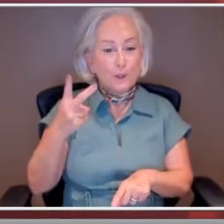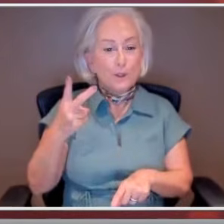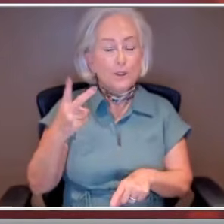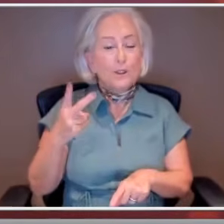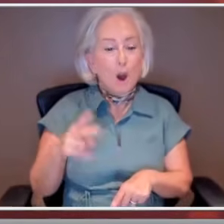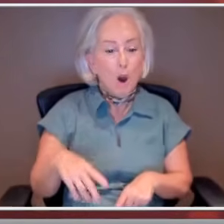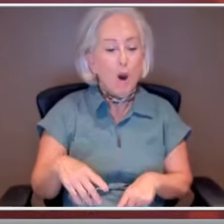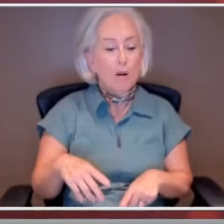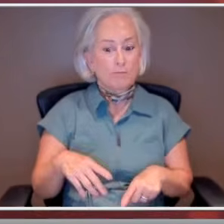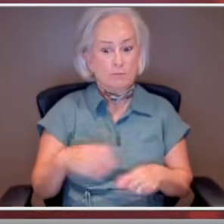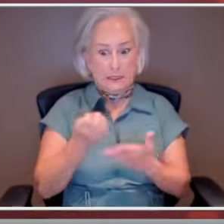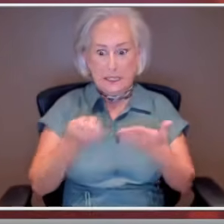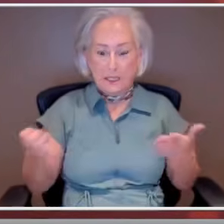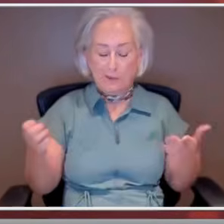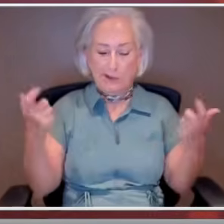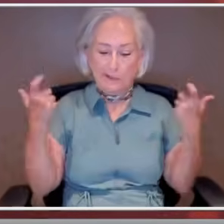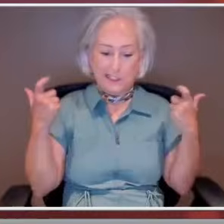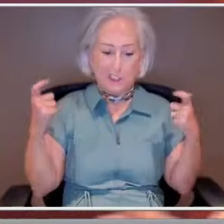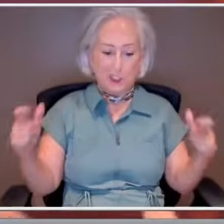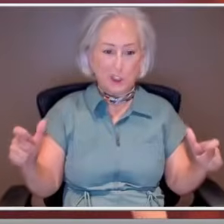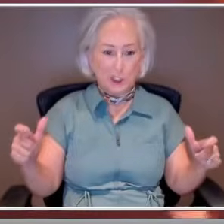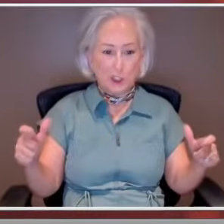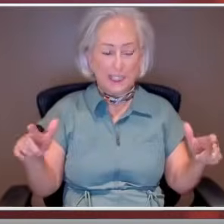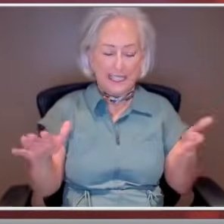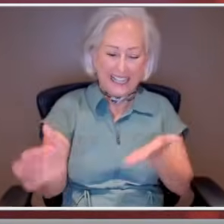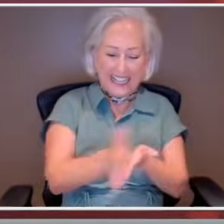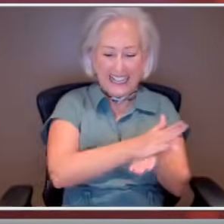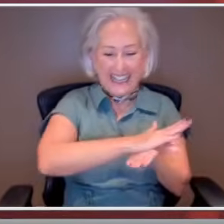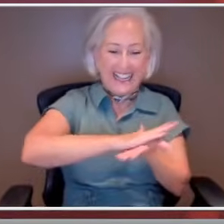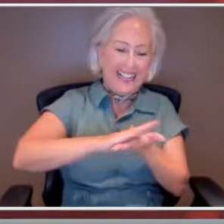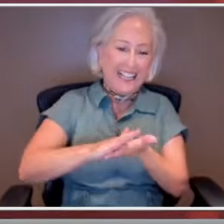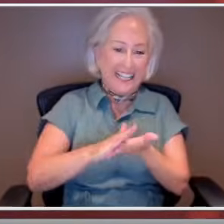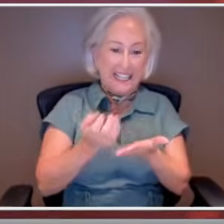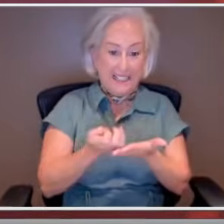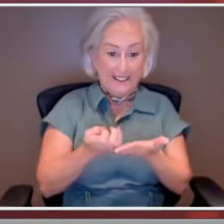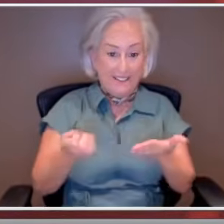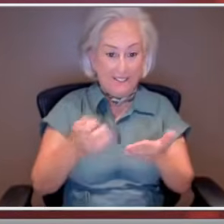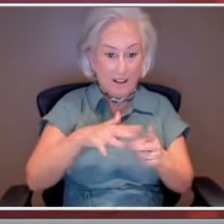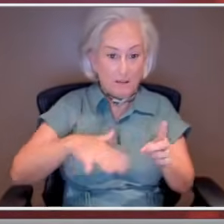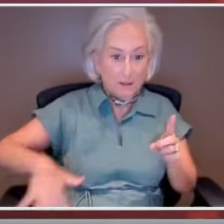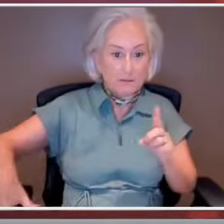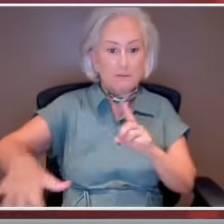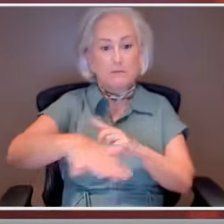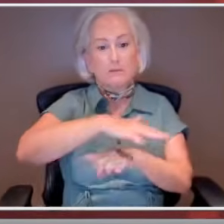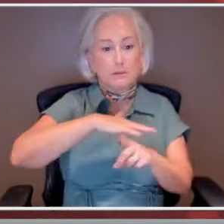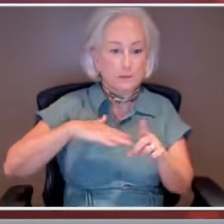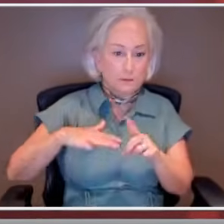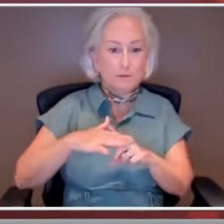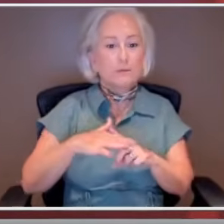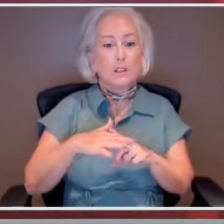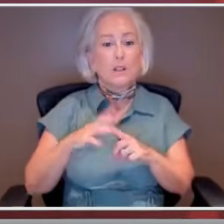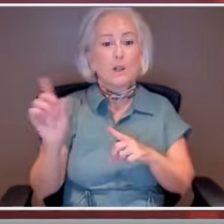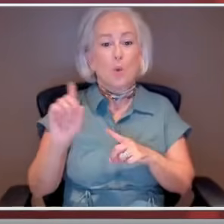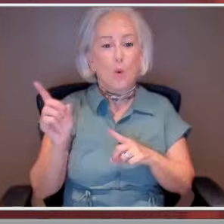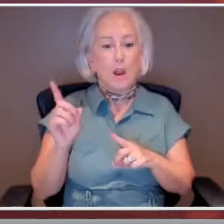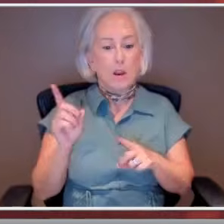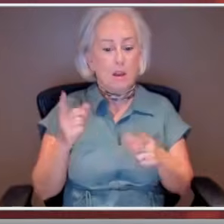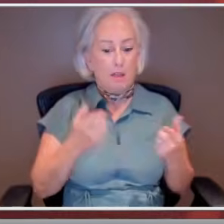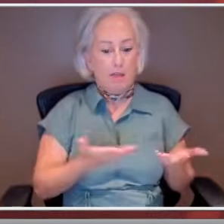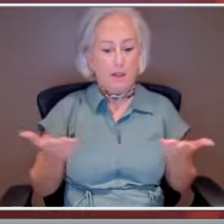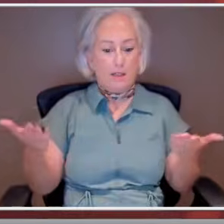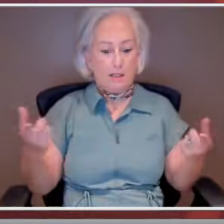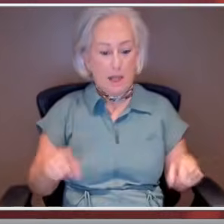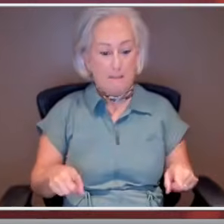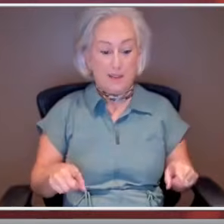sterile environment where complex procedures can occur, and you need a huge team of people. And we